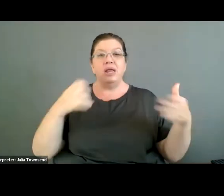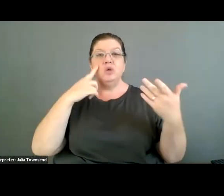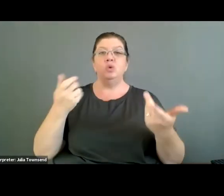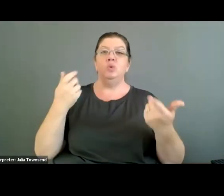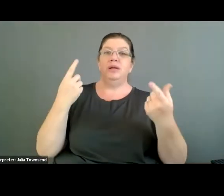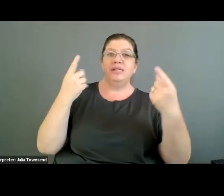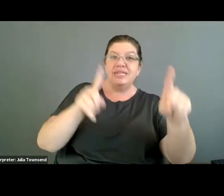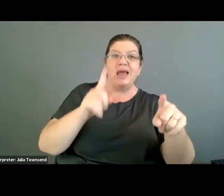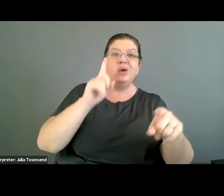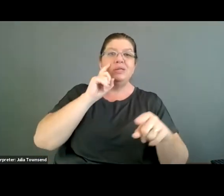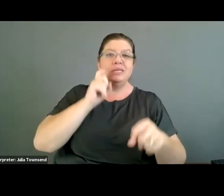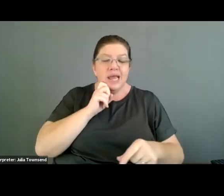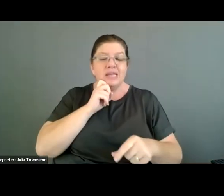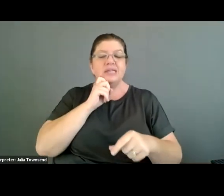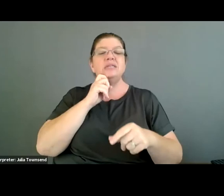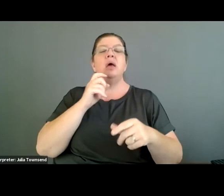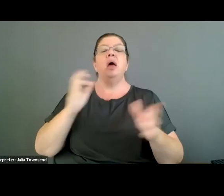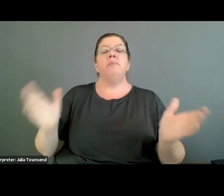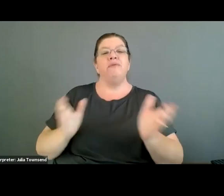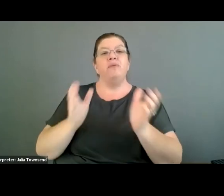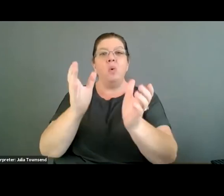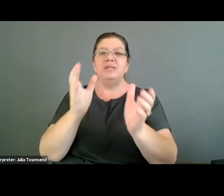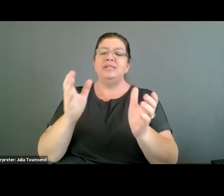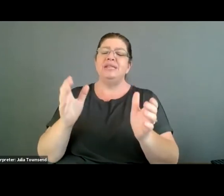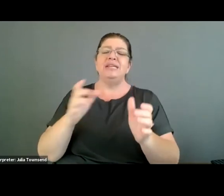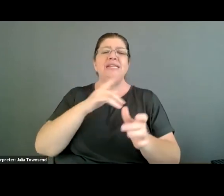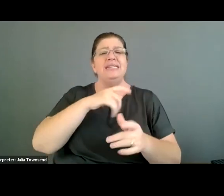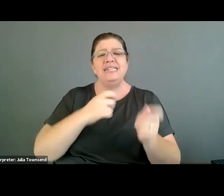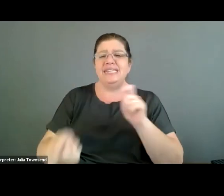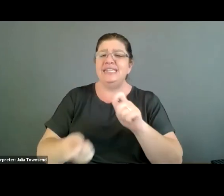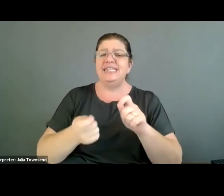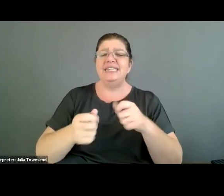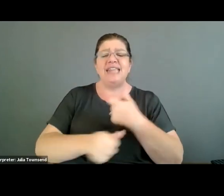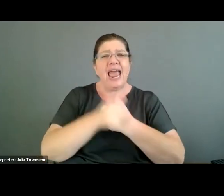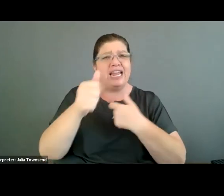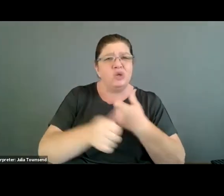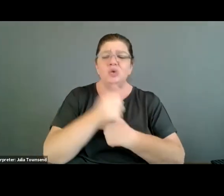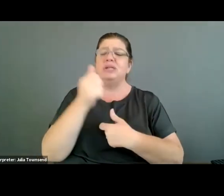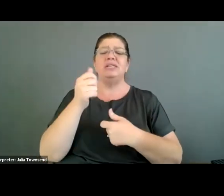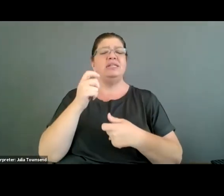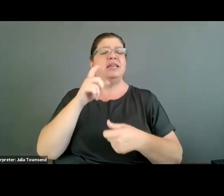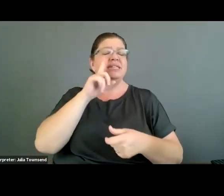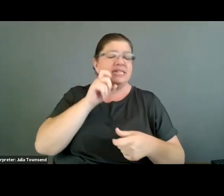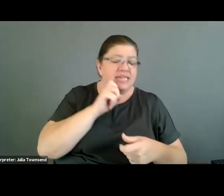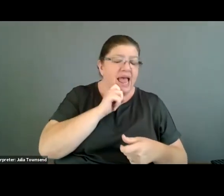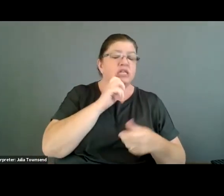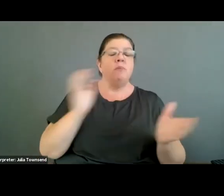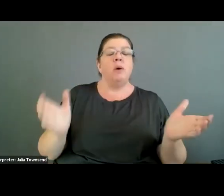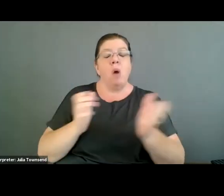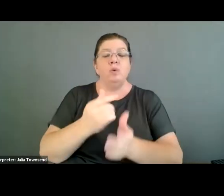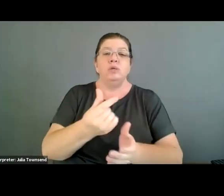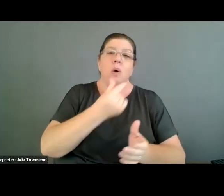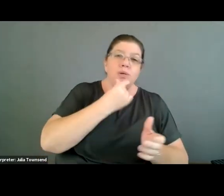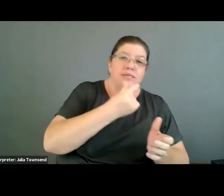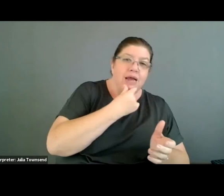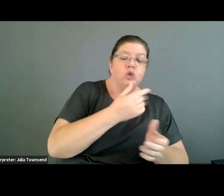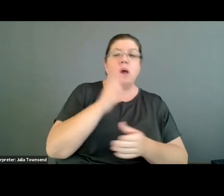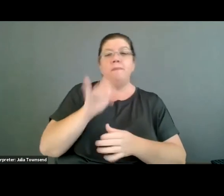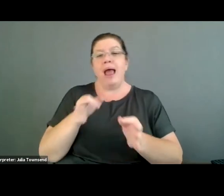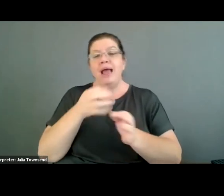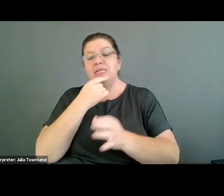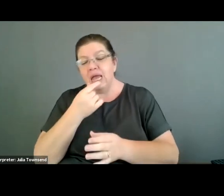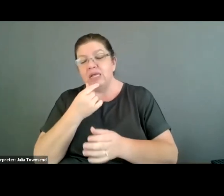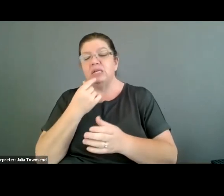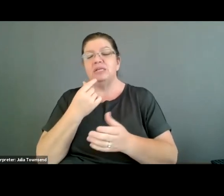promotes dangerous and anal and oral sex, promotes homosexual and bisexual behaviors, promotes sexual pleasure, promotes